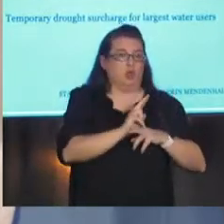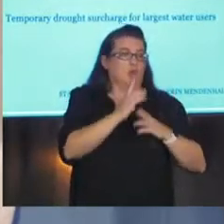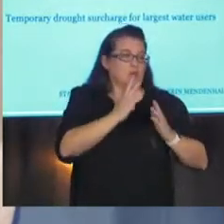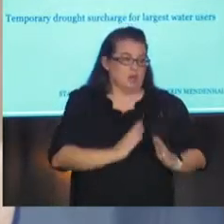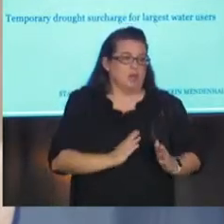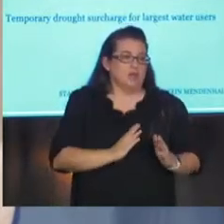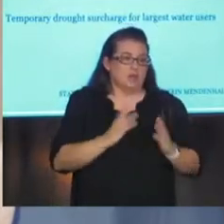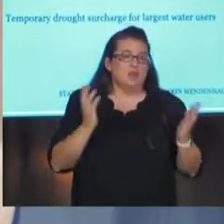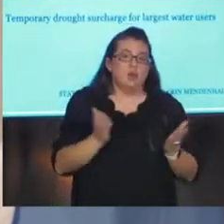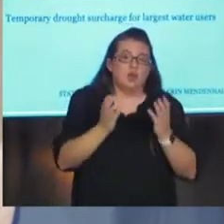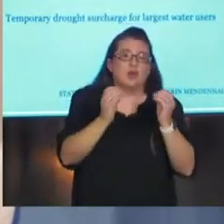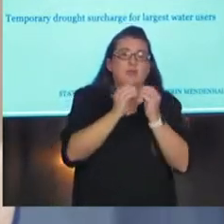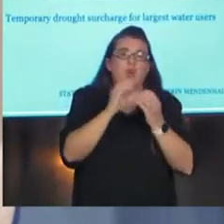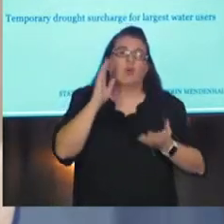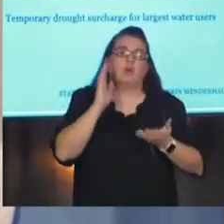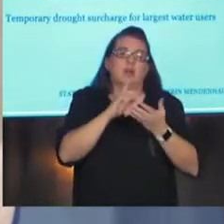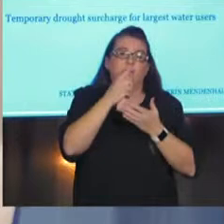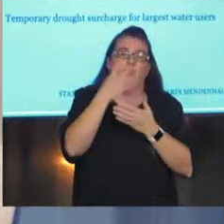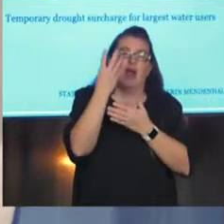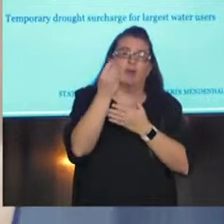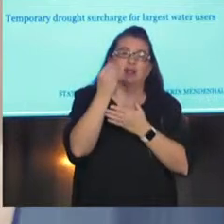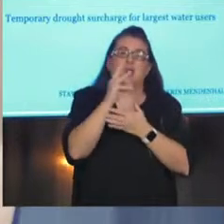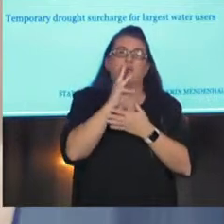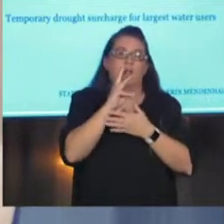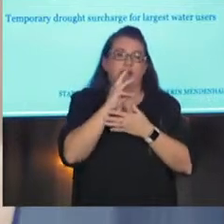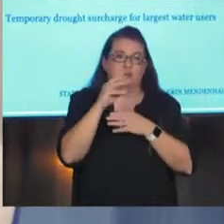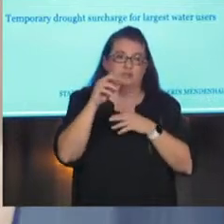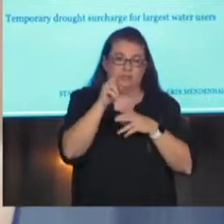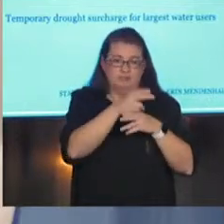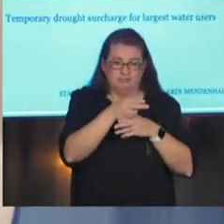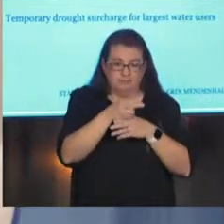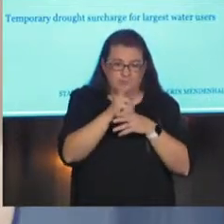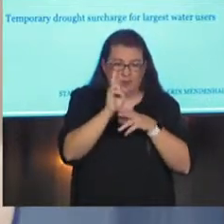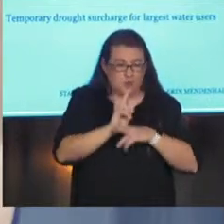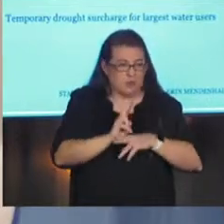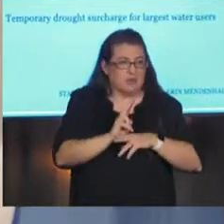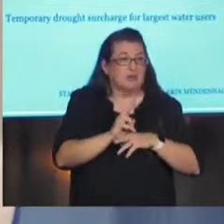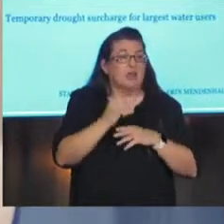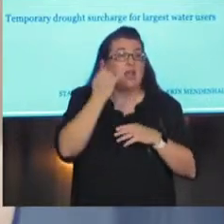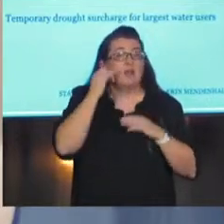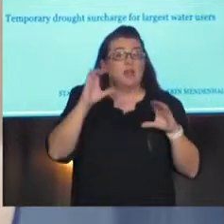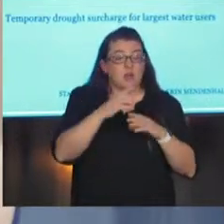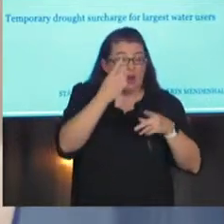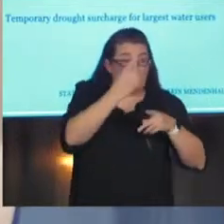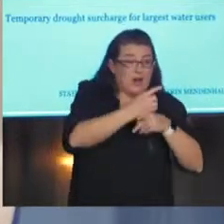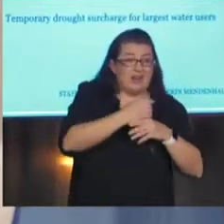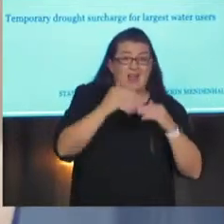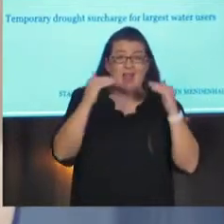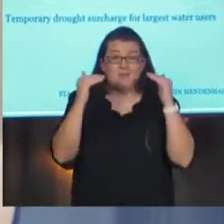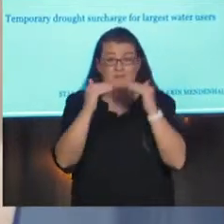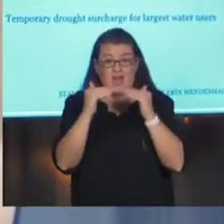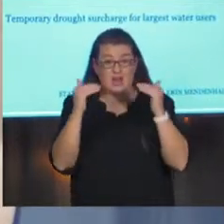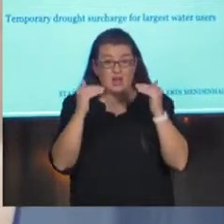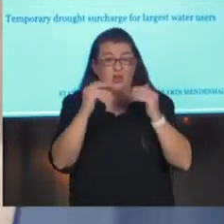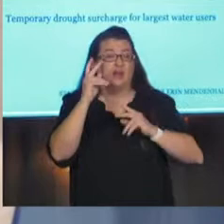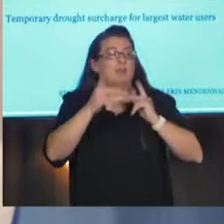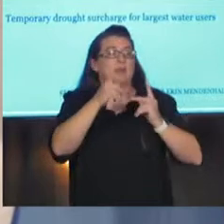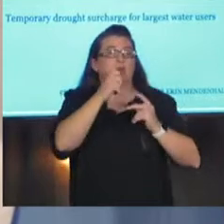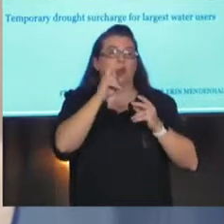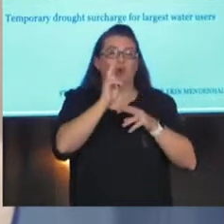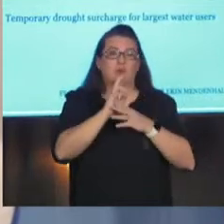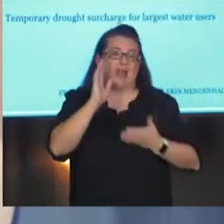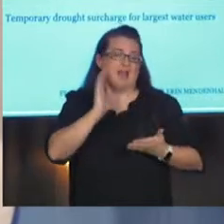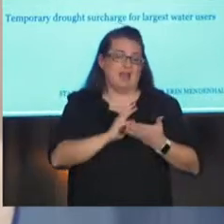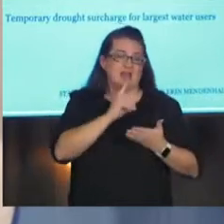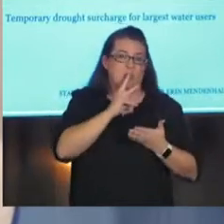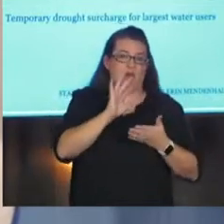encourage more reductions in outdoor watering. And done right, done fairly, and when we do this equitably, customers who use less